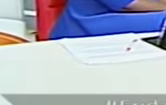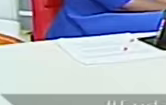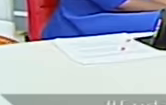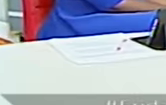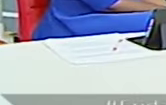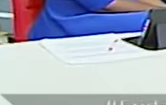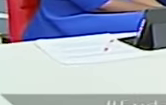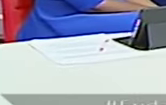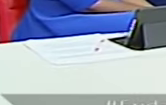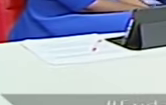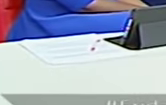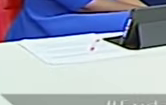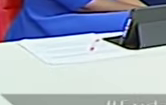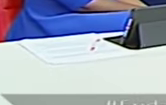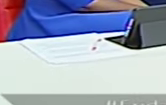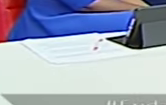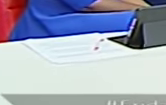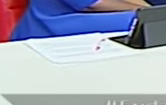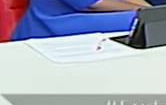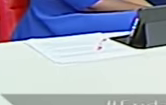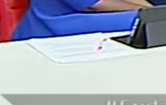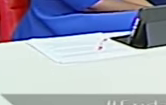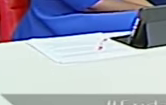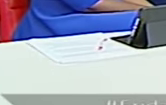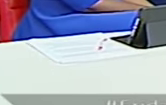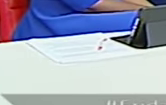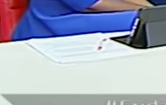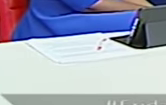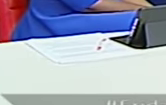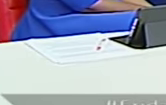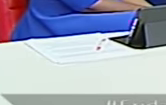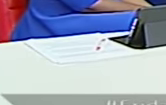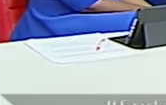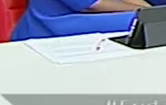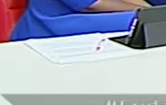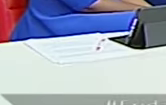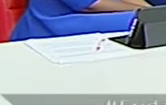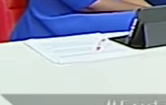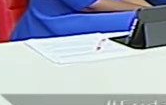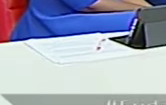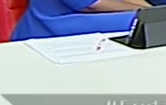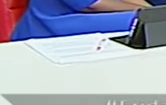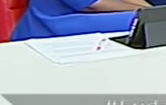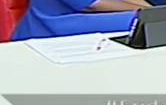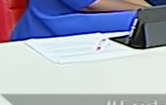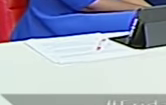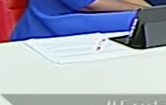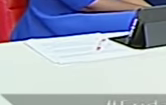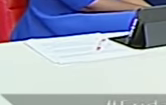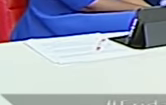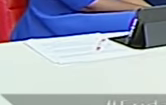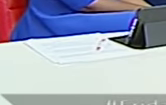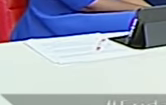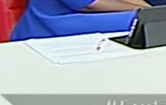the use of Alco-Blow. I'm at one of the local joints here in Nairobi West, and I can tell you people are really happy with that